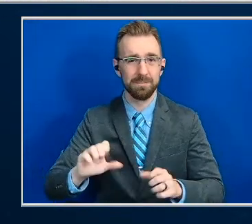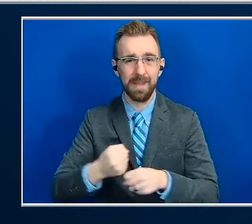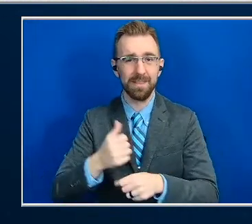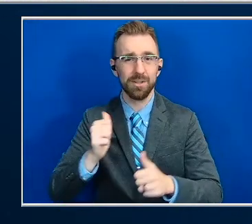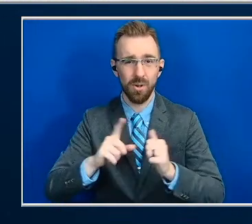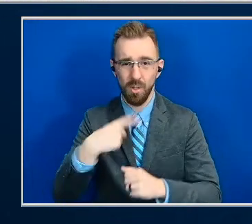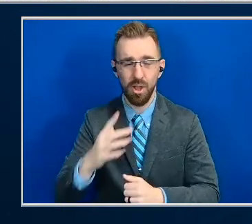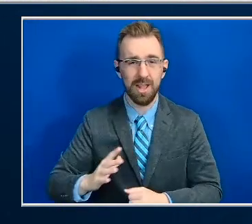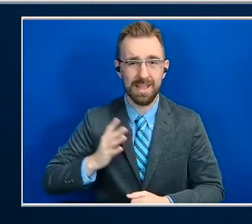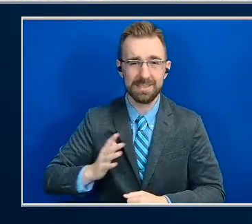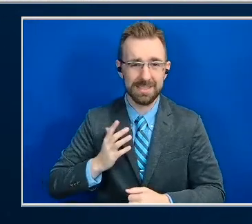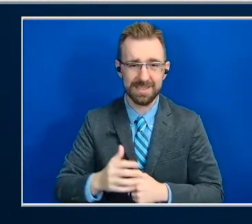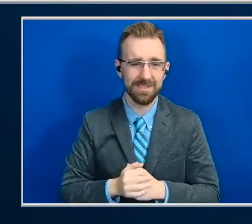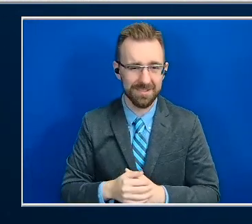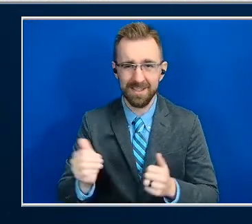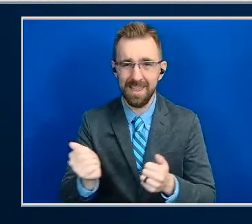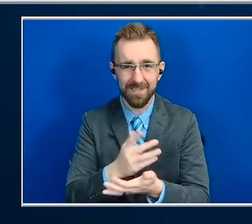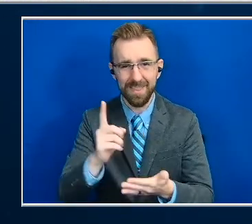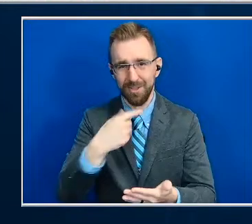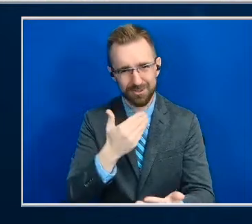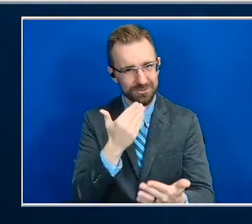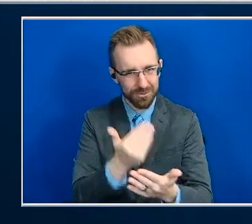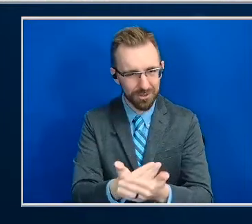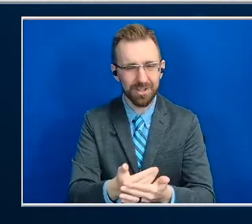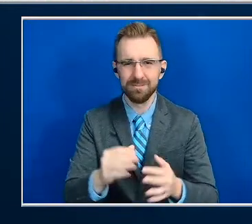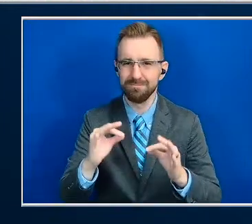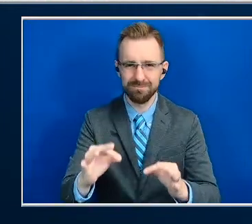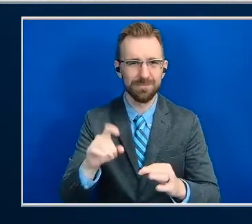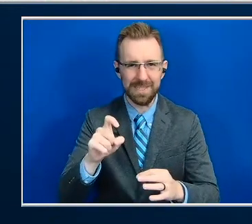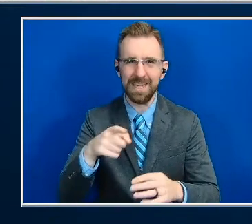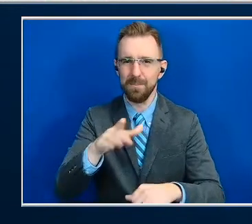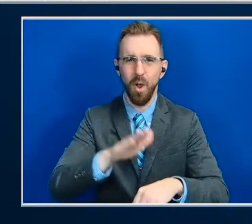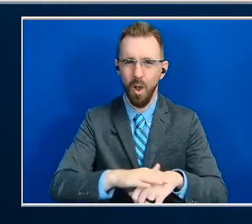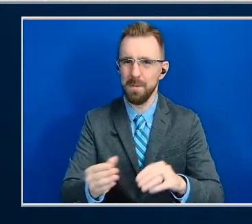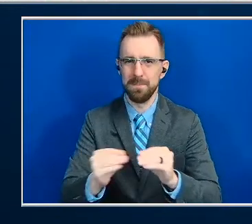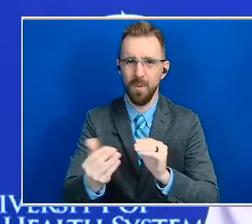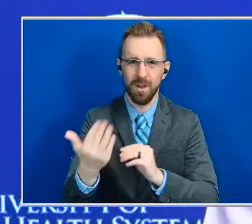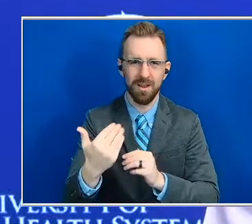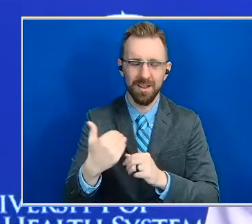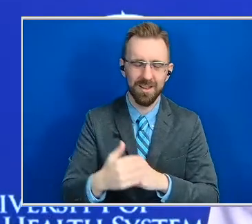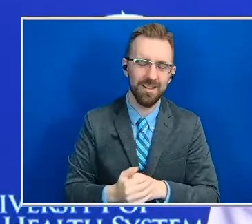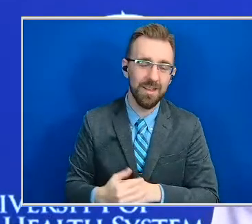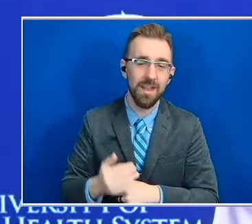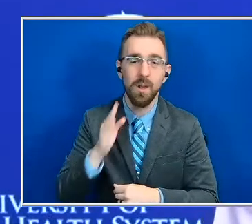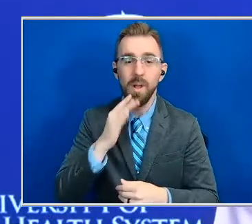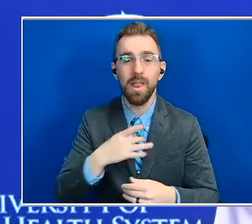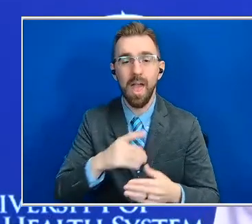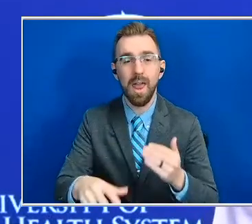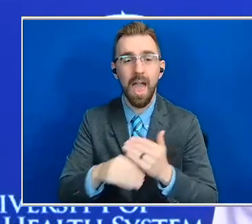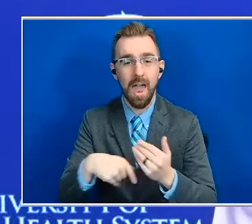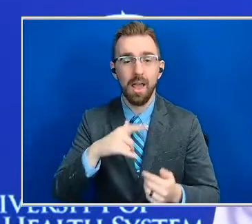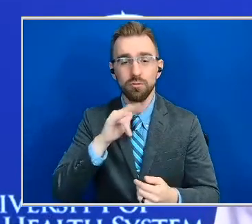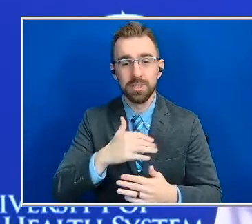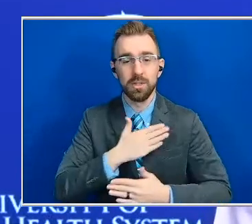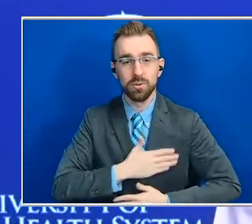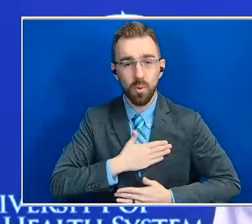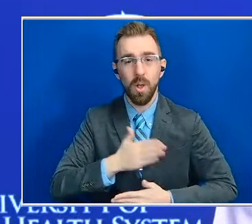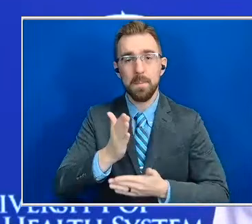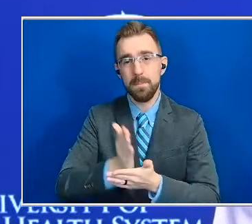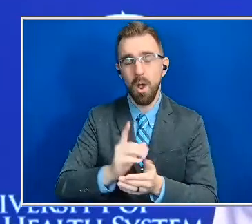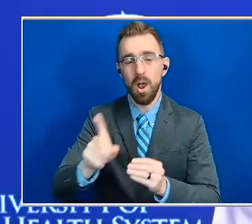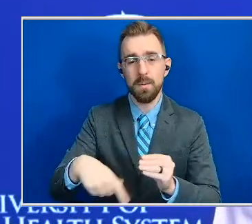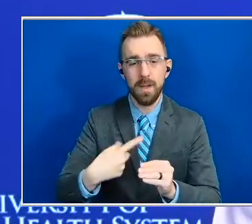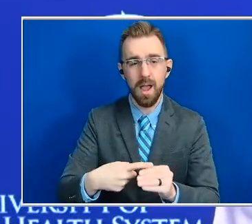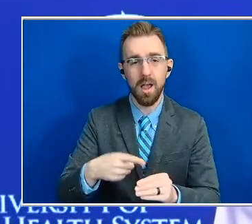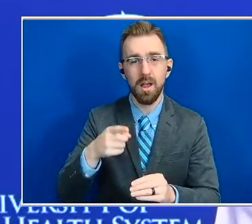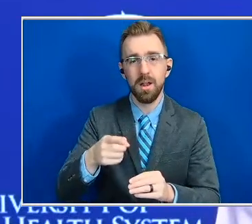Sorry. Everything's looking good. Everything's looking good. We need him on some more. And I would just like to say I really enjoyed the part about the pasteurization. I